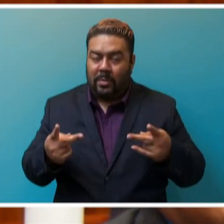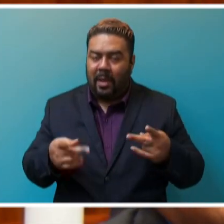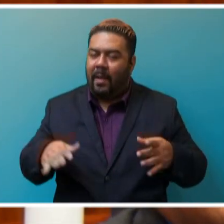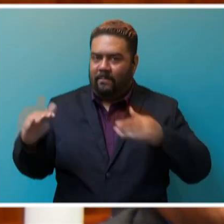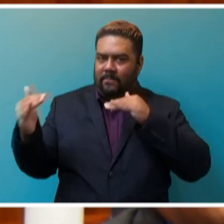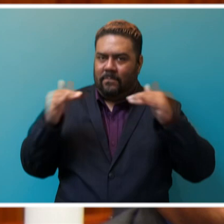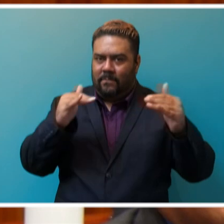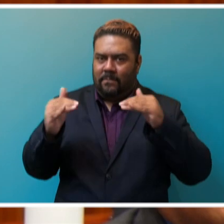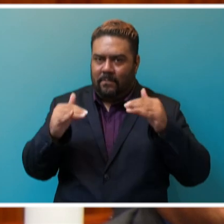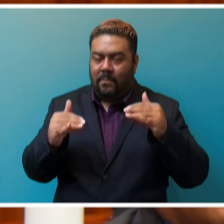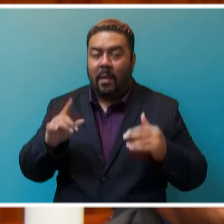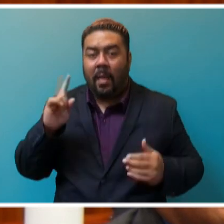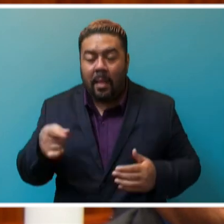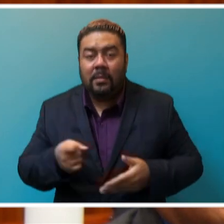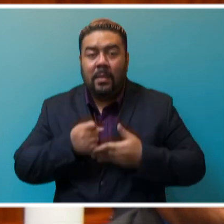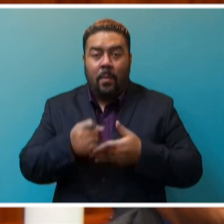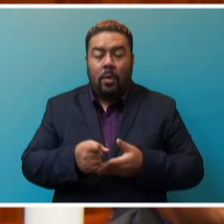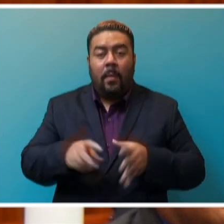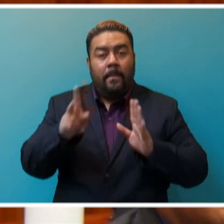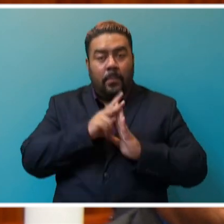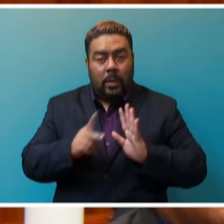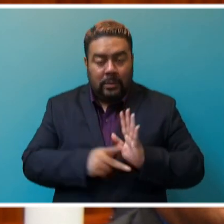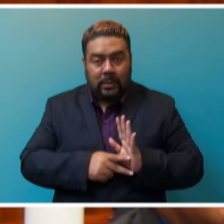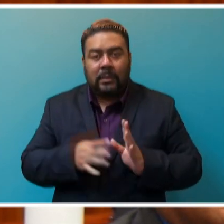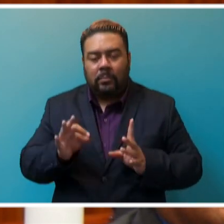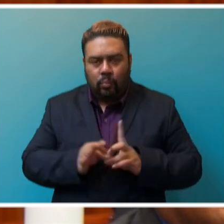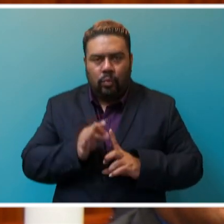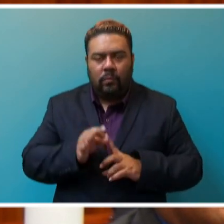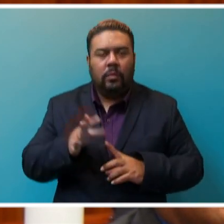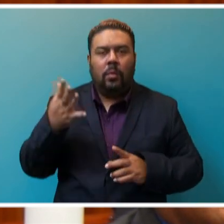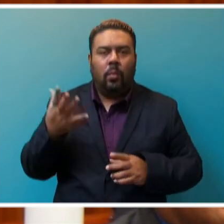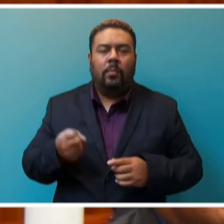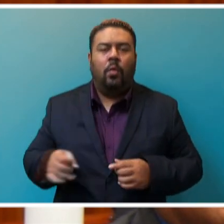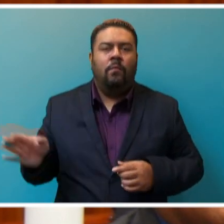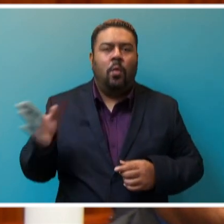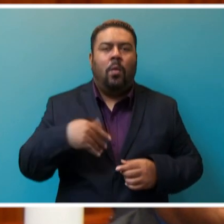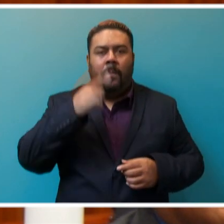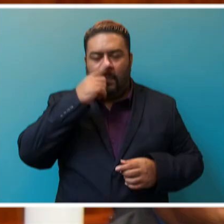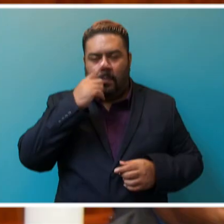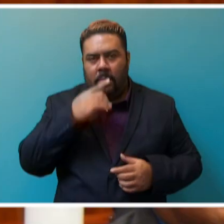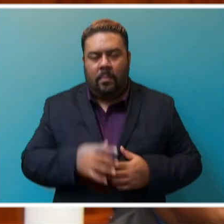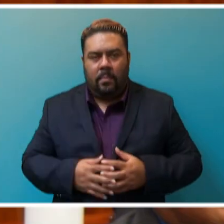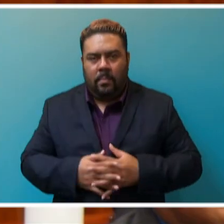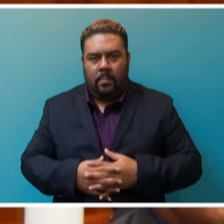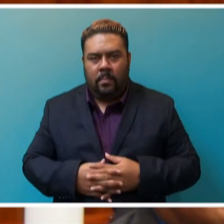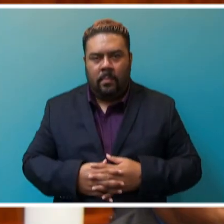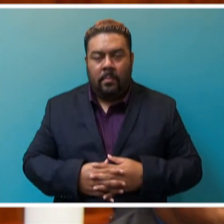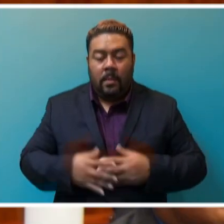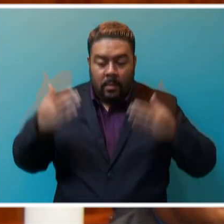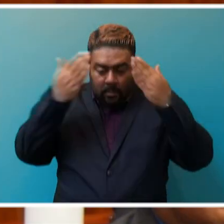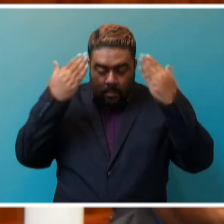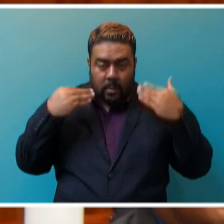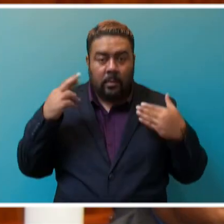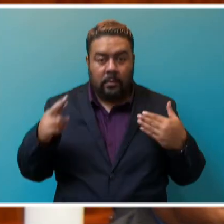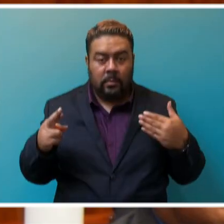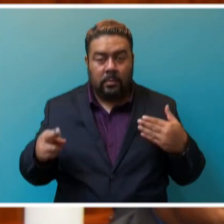fairness, and support policies that improve the well-being of all Fijians. Speaker, sir,